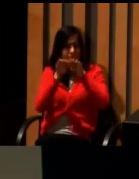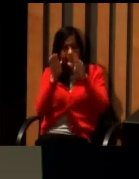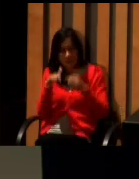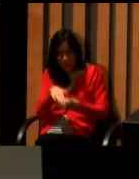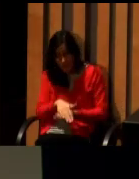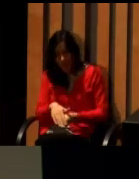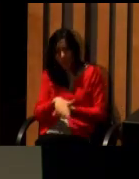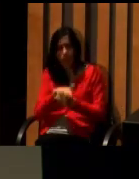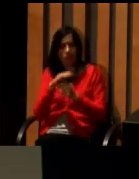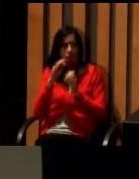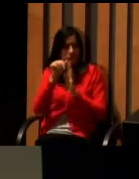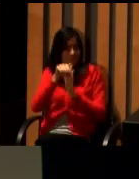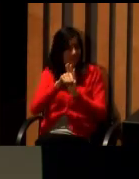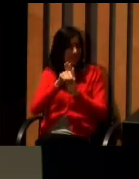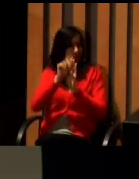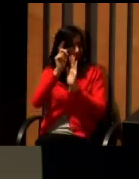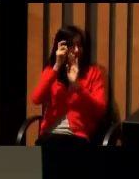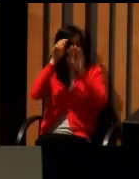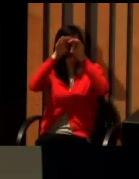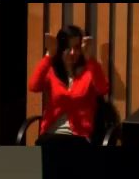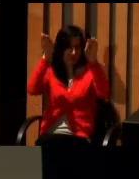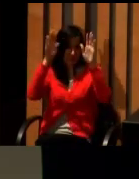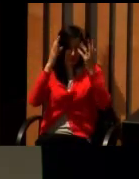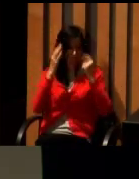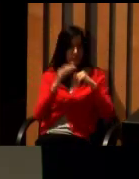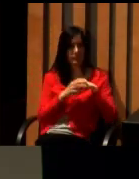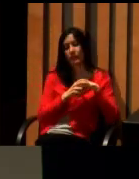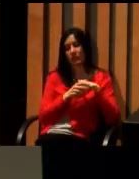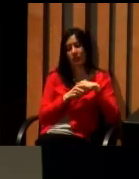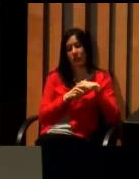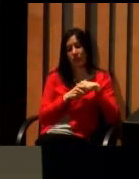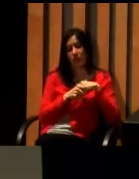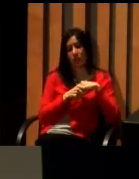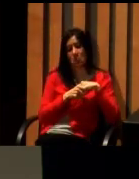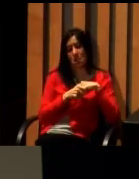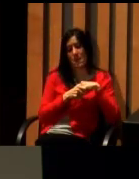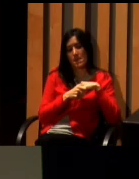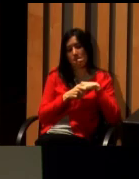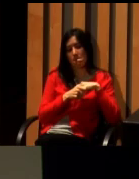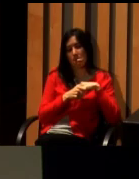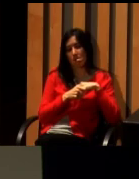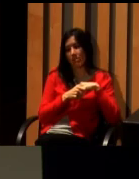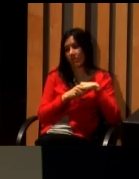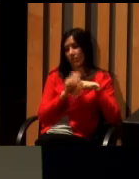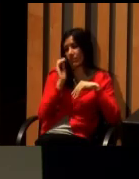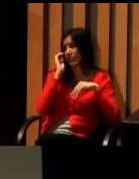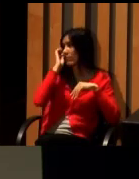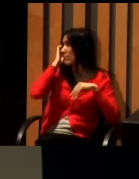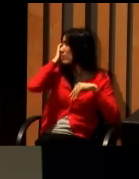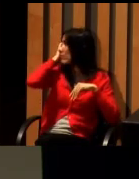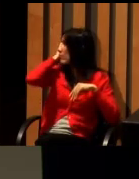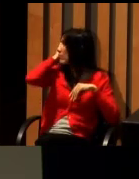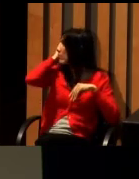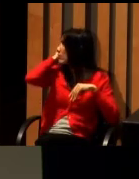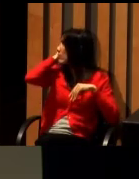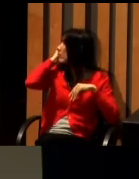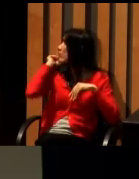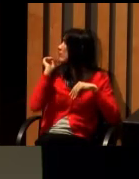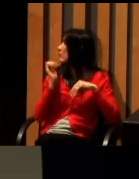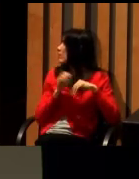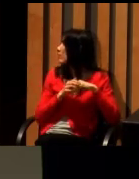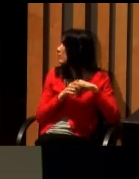Louis Risling was on the panel. Some of her relatives were involved in this as well. Because at Hoopa High School changed its mascot